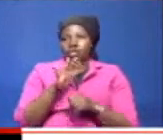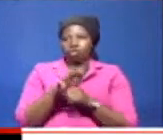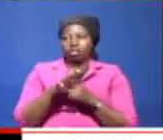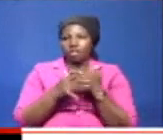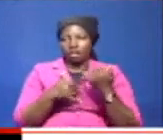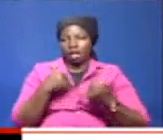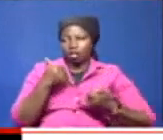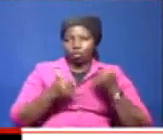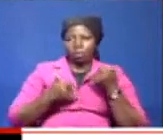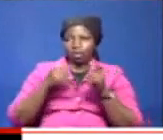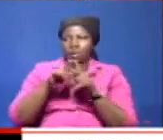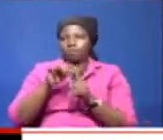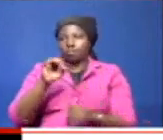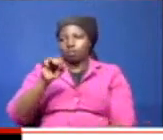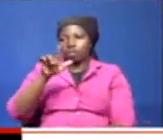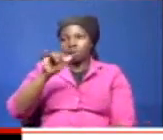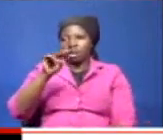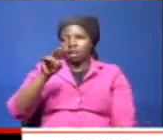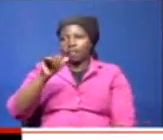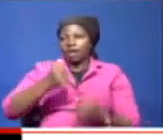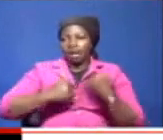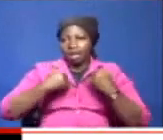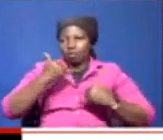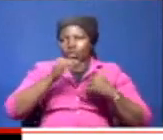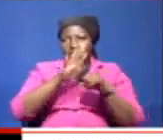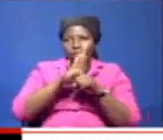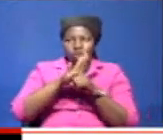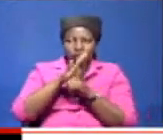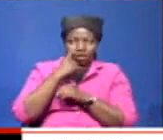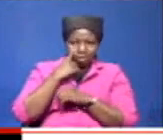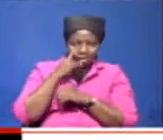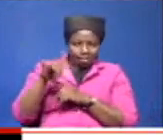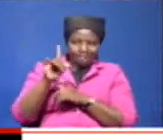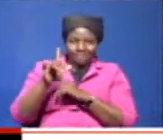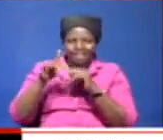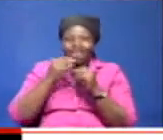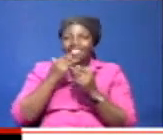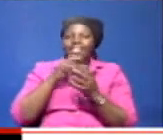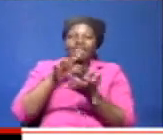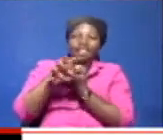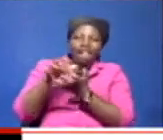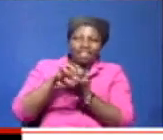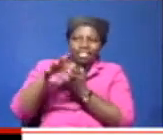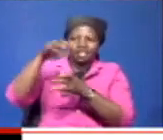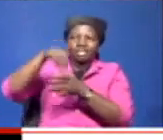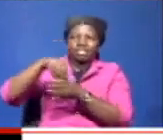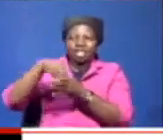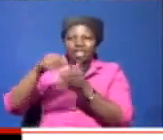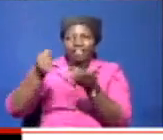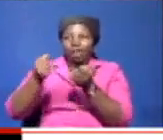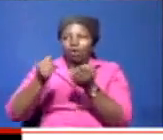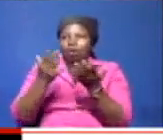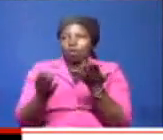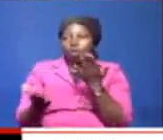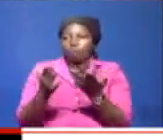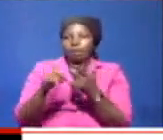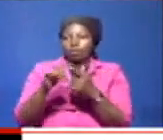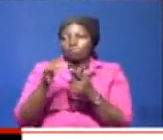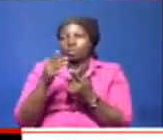even Oliver Solberg had a lot of fun. In fact, there's a video of him really laughing inside the car. And compared to the older drivers who are really suffering, I